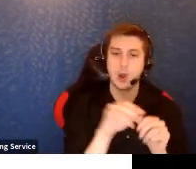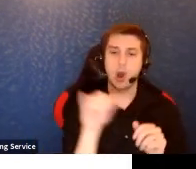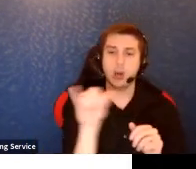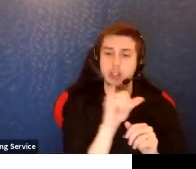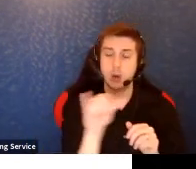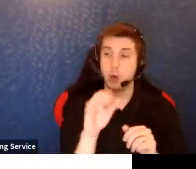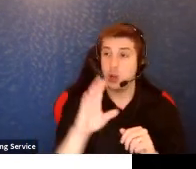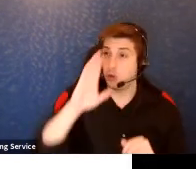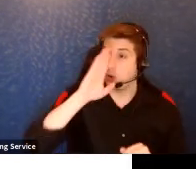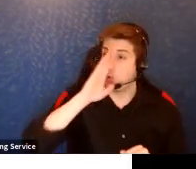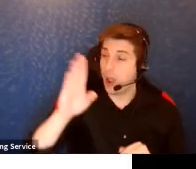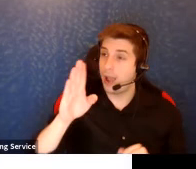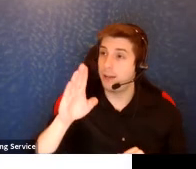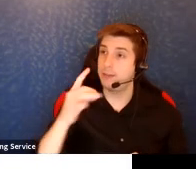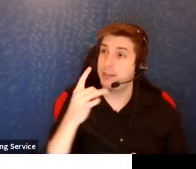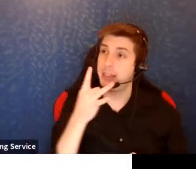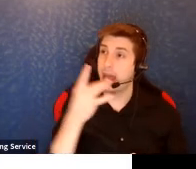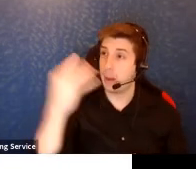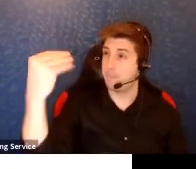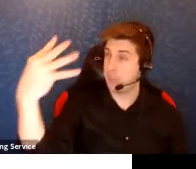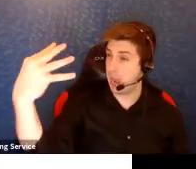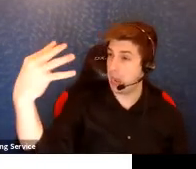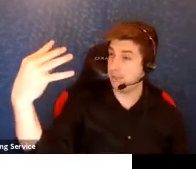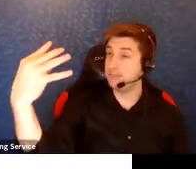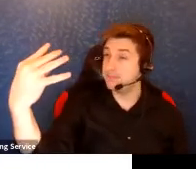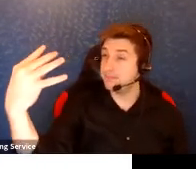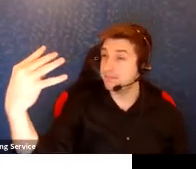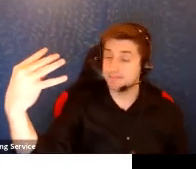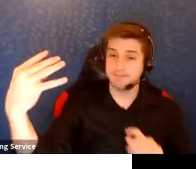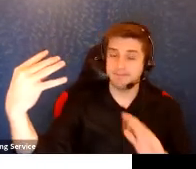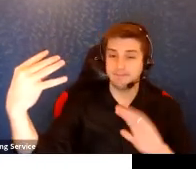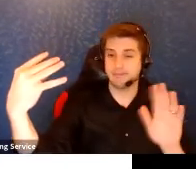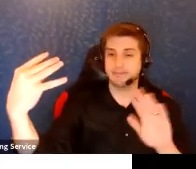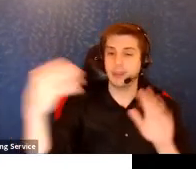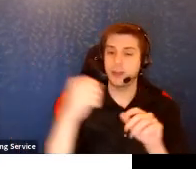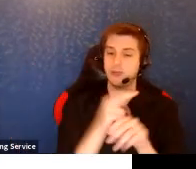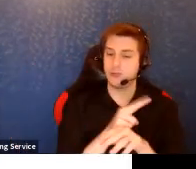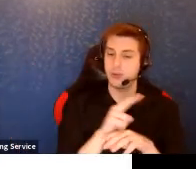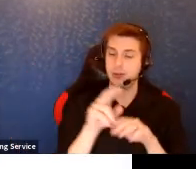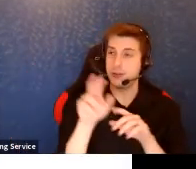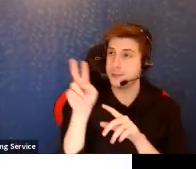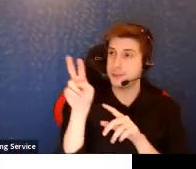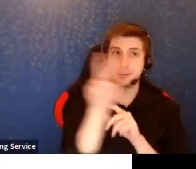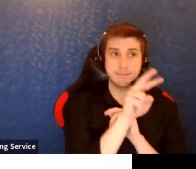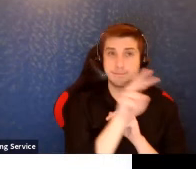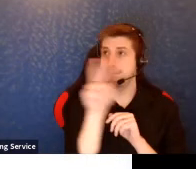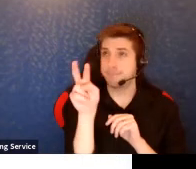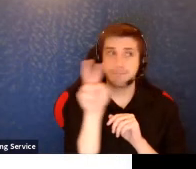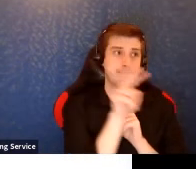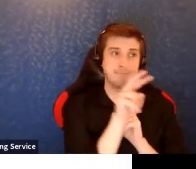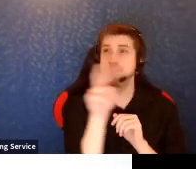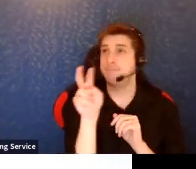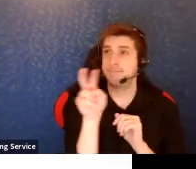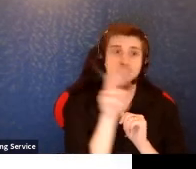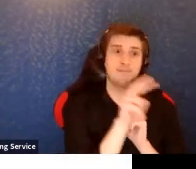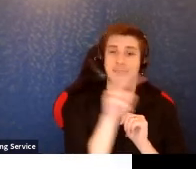staring directly at these very bright lights. Utilize our scanning techniques and our off-center viewing to make sure that